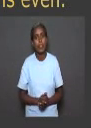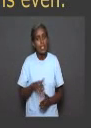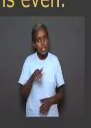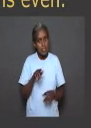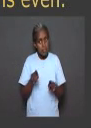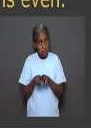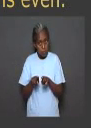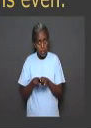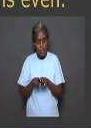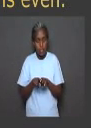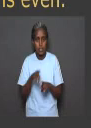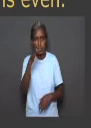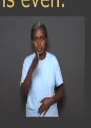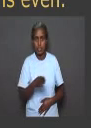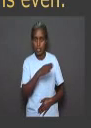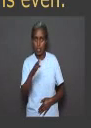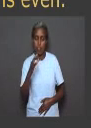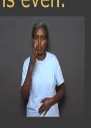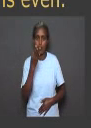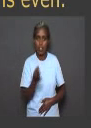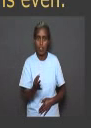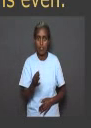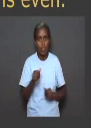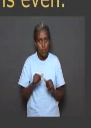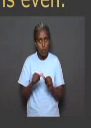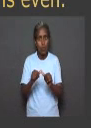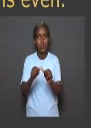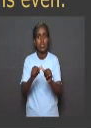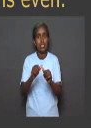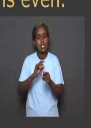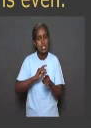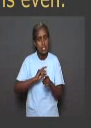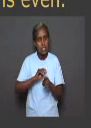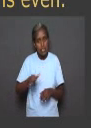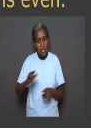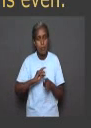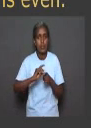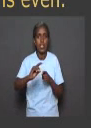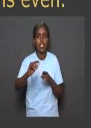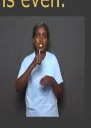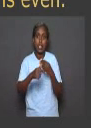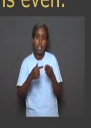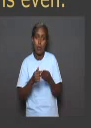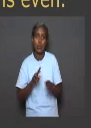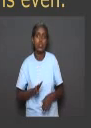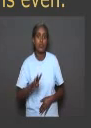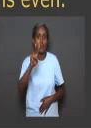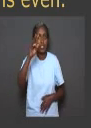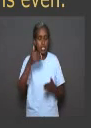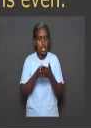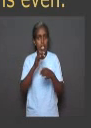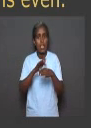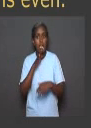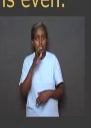Similarly, the graph of f goes in the same direction about the vertical asymptote